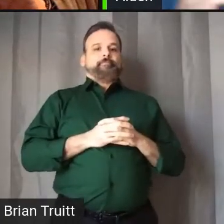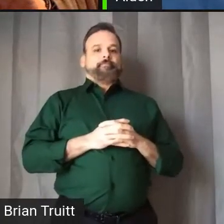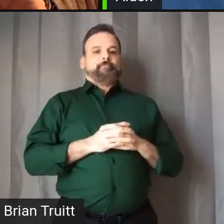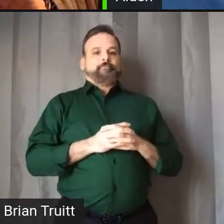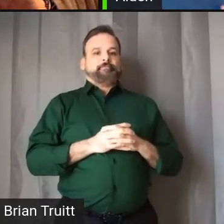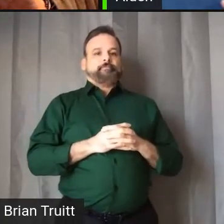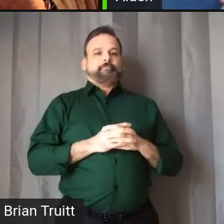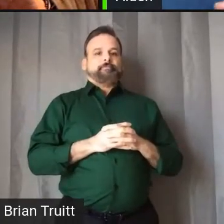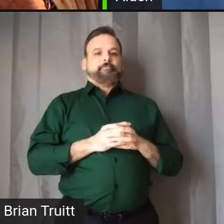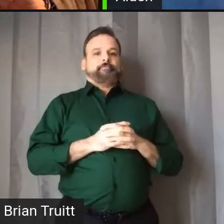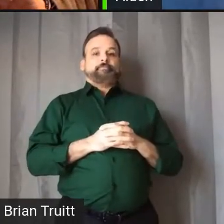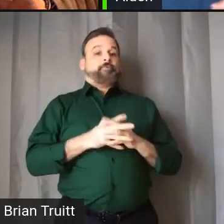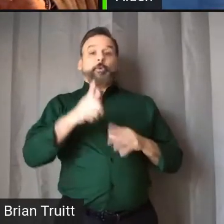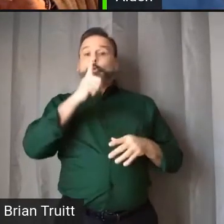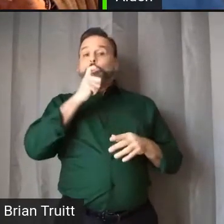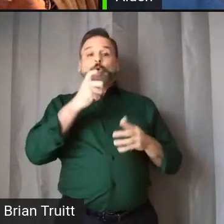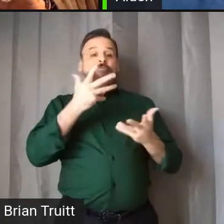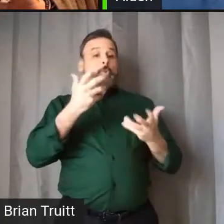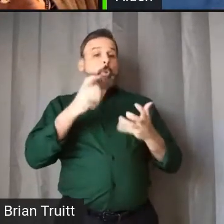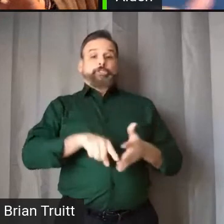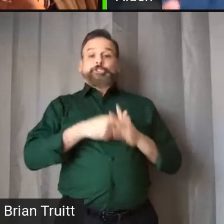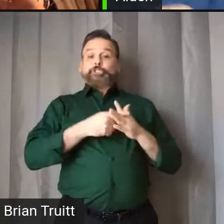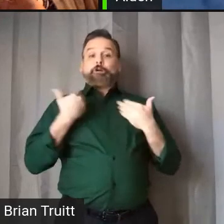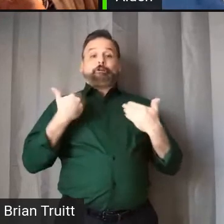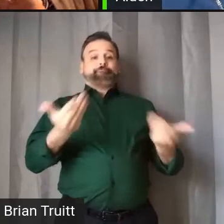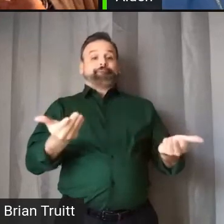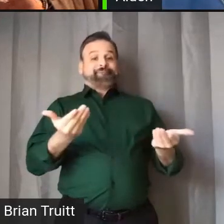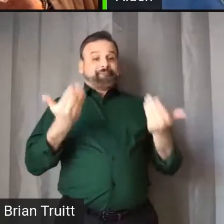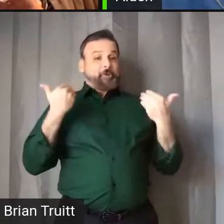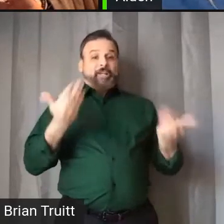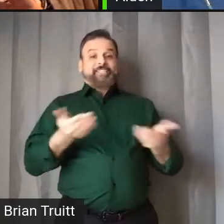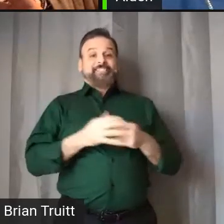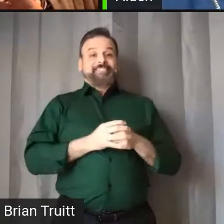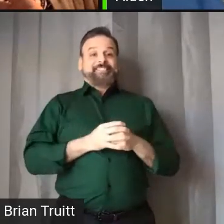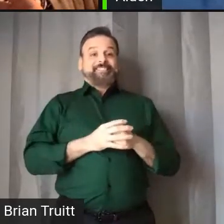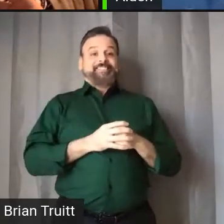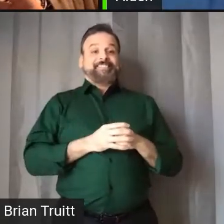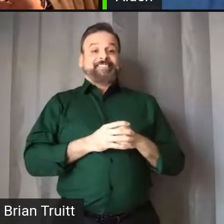And whoever wants to kick it off can go ahead and go first.